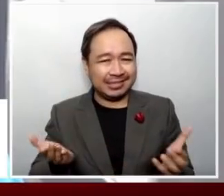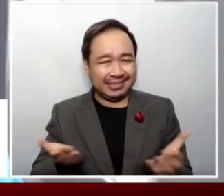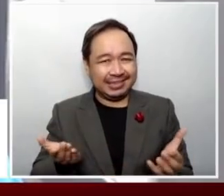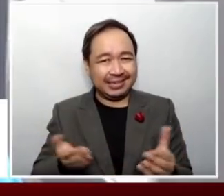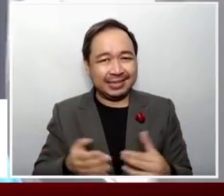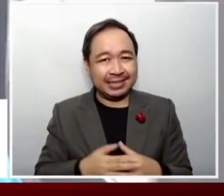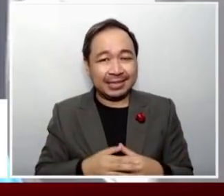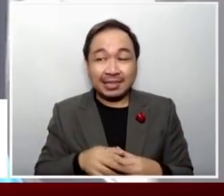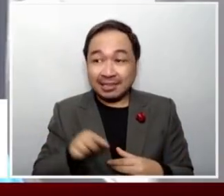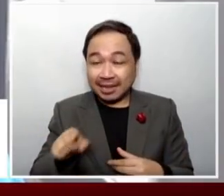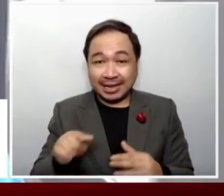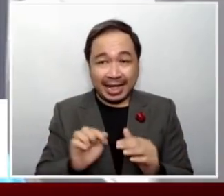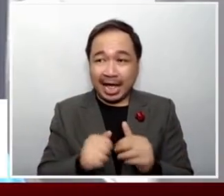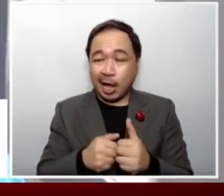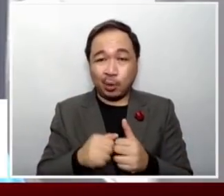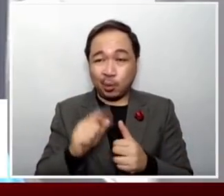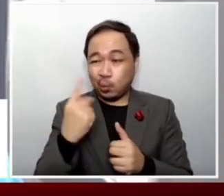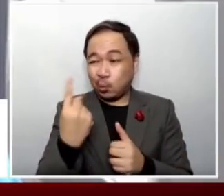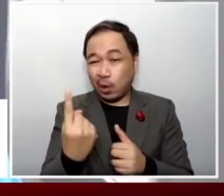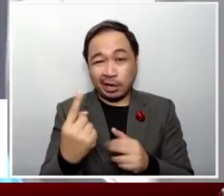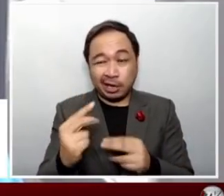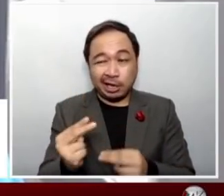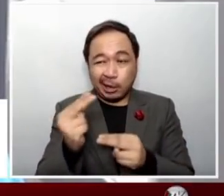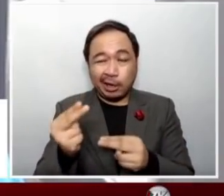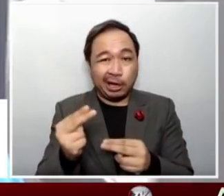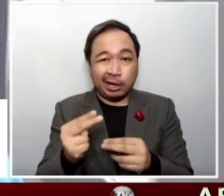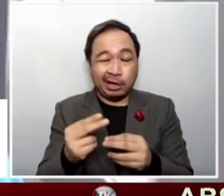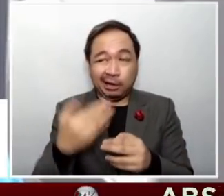candidate sharing, for a lack of a better term,